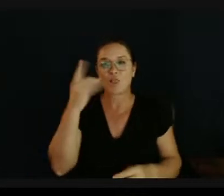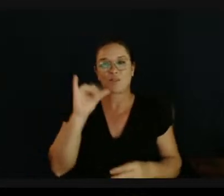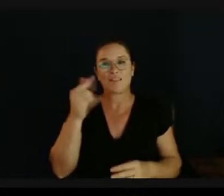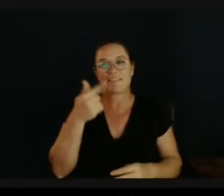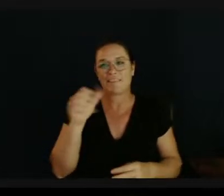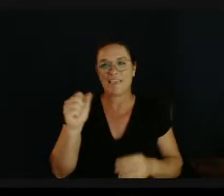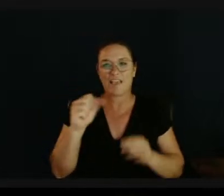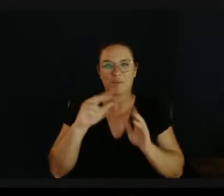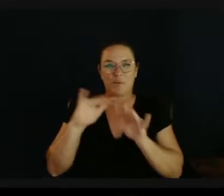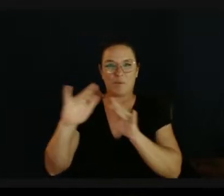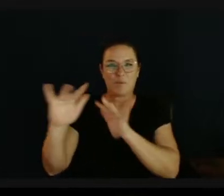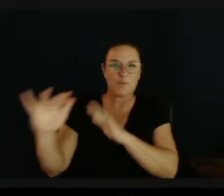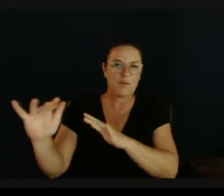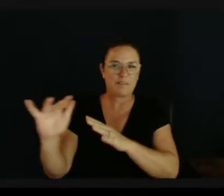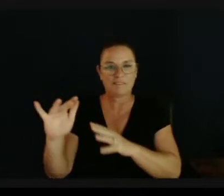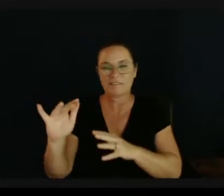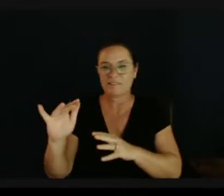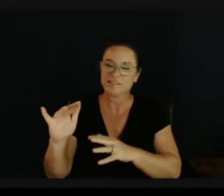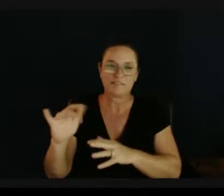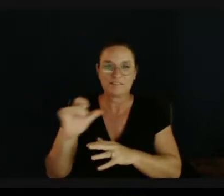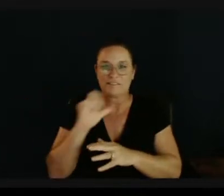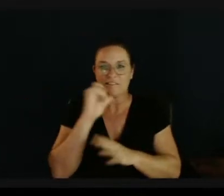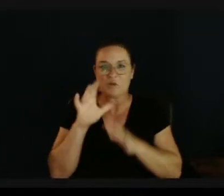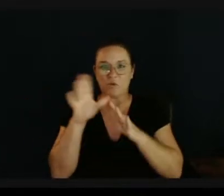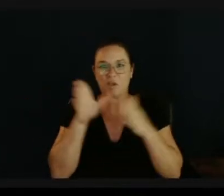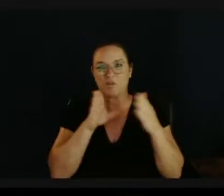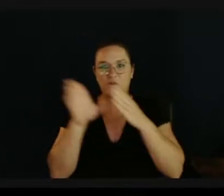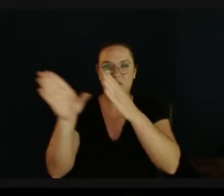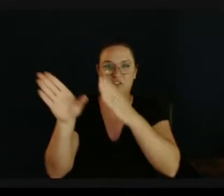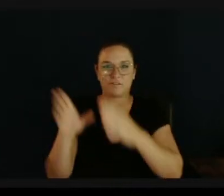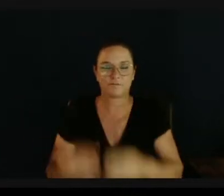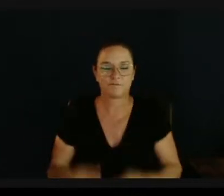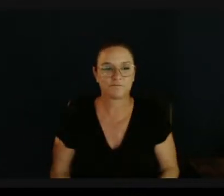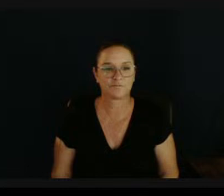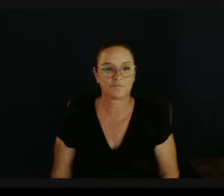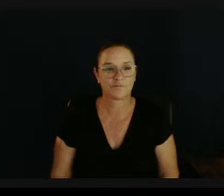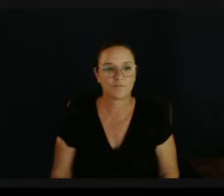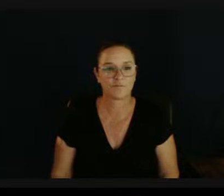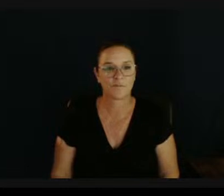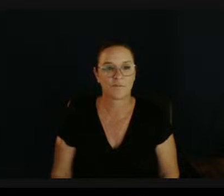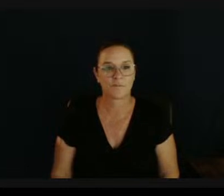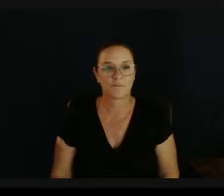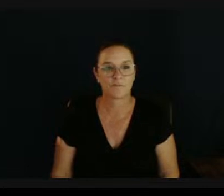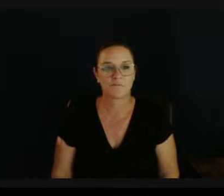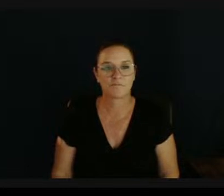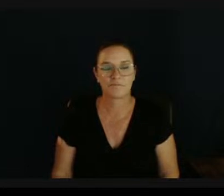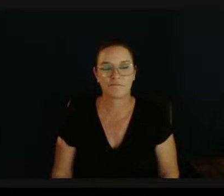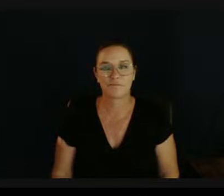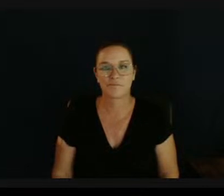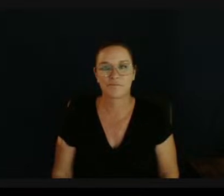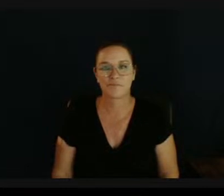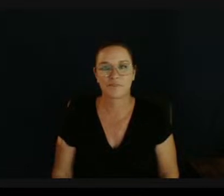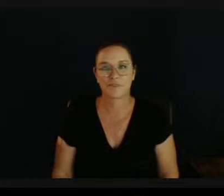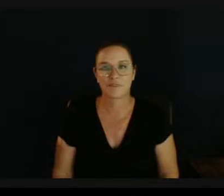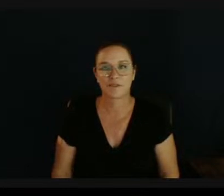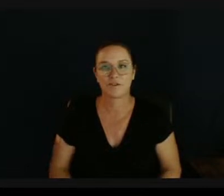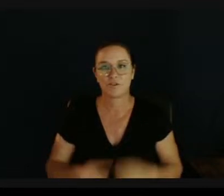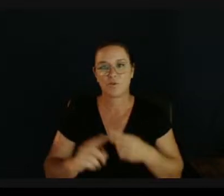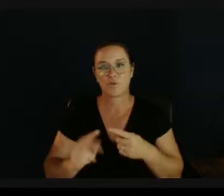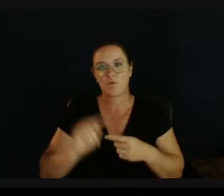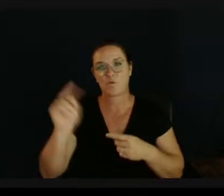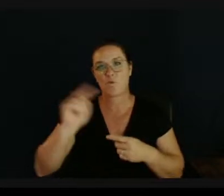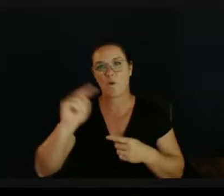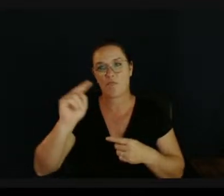direction. Yeah, I'm not looking too good for those northern overlooks, but if you're on the